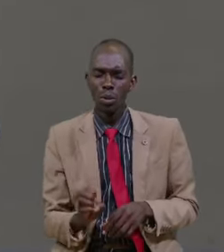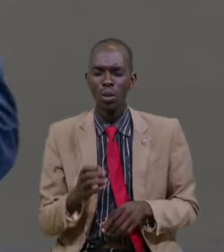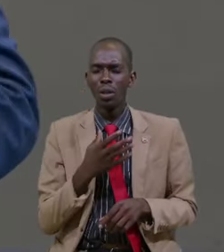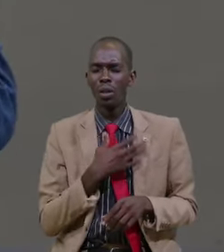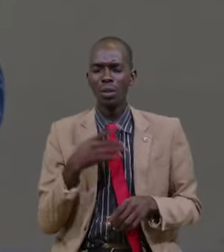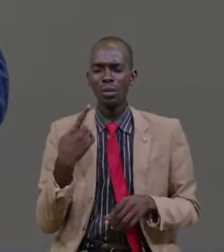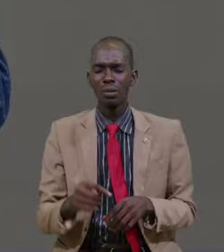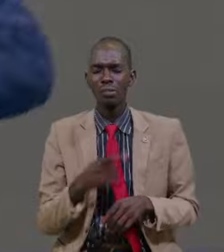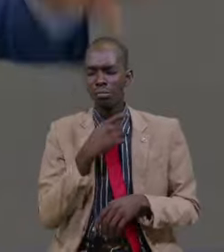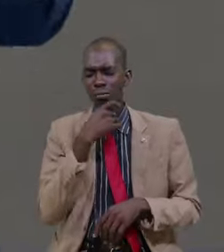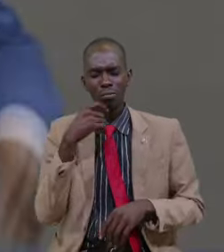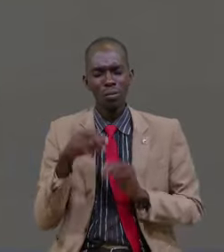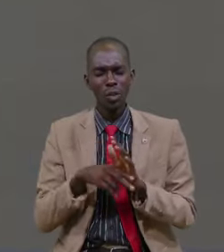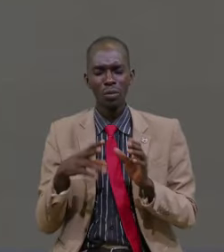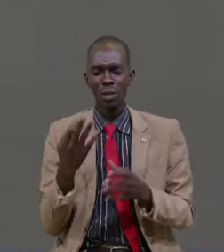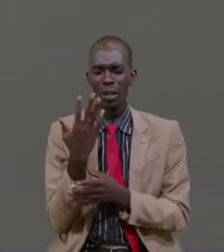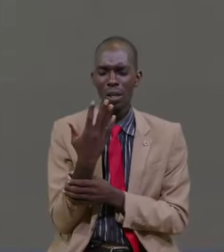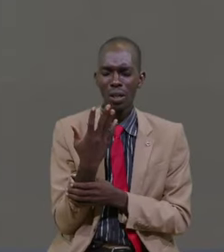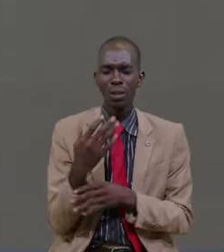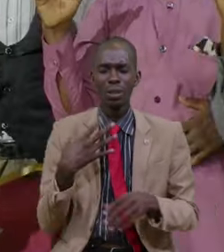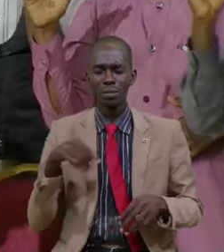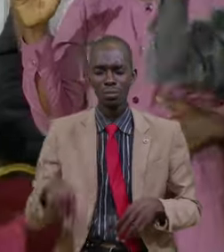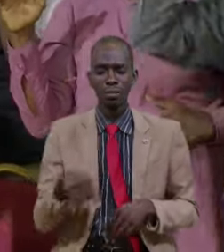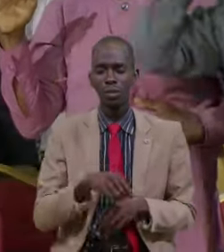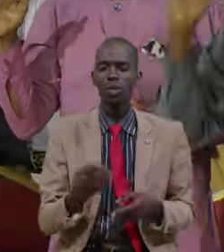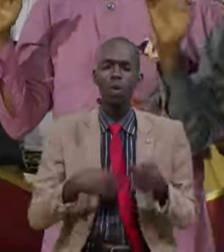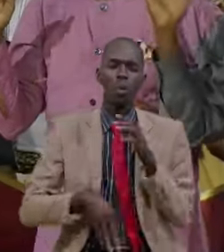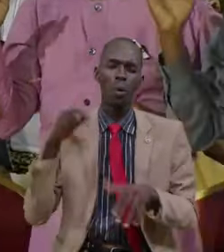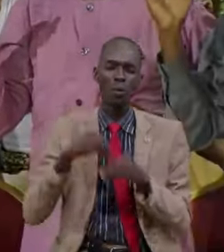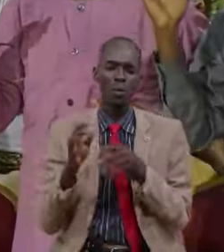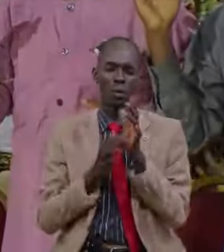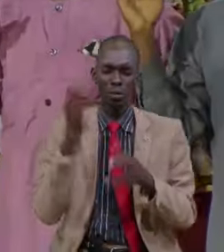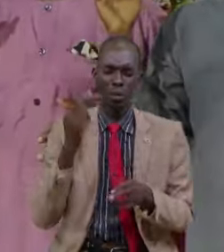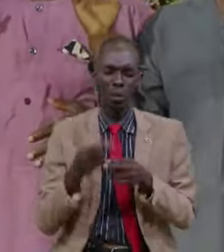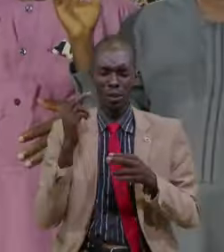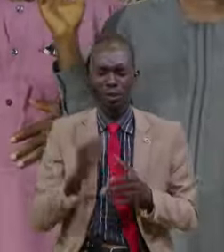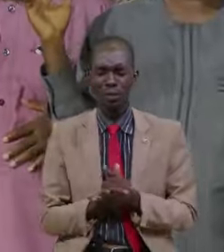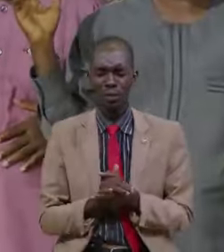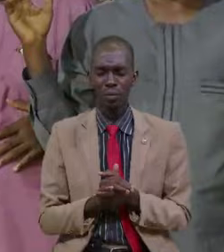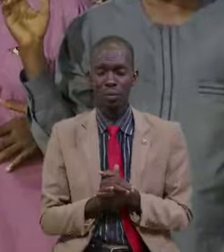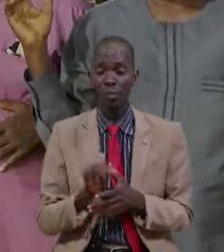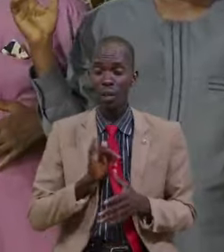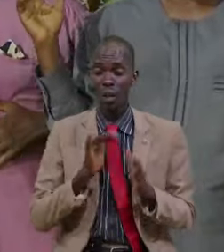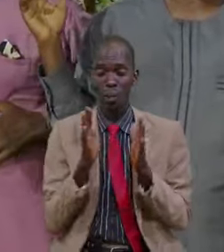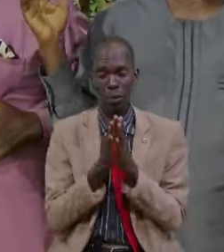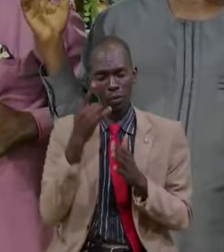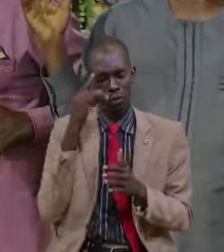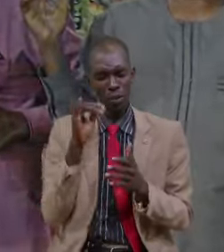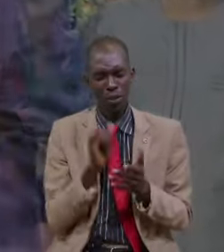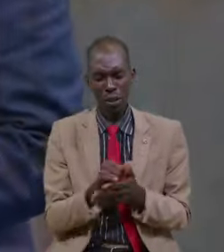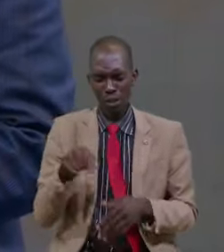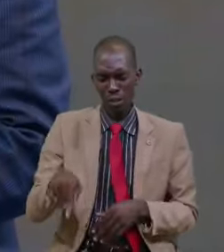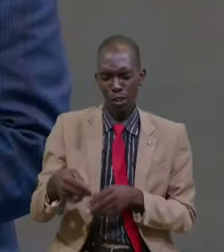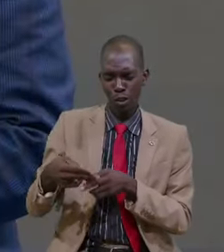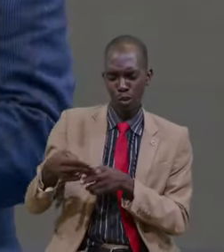the legs, come out in Jesus' name. I pray for that short leg to